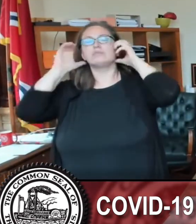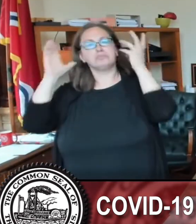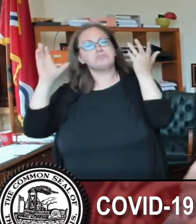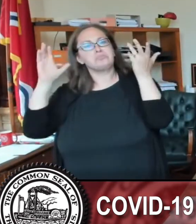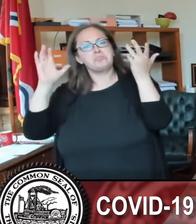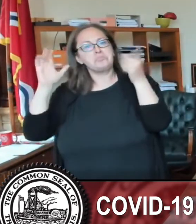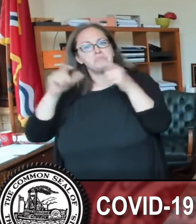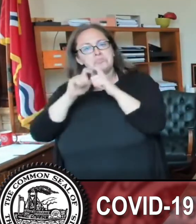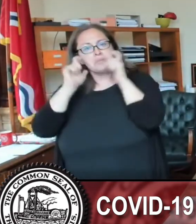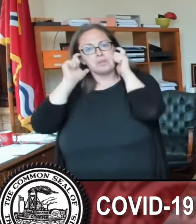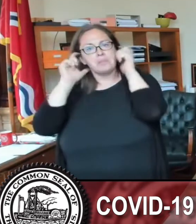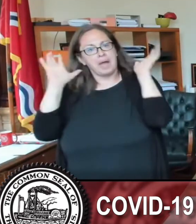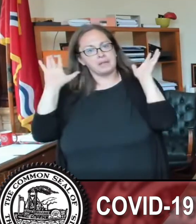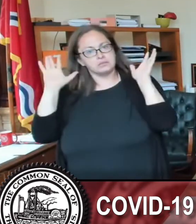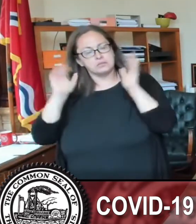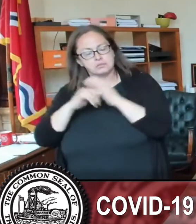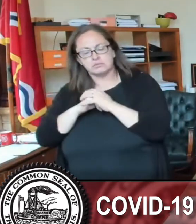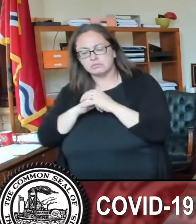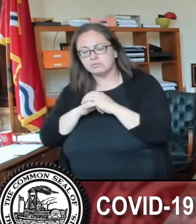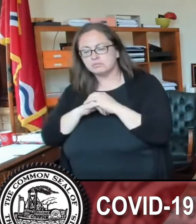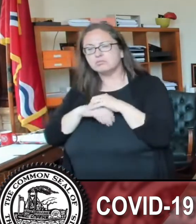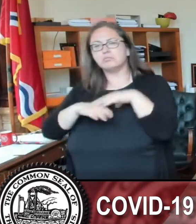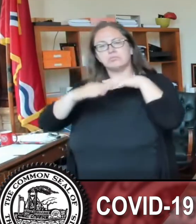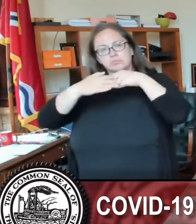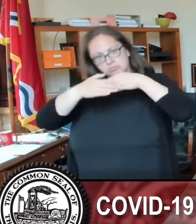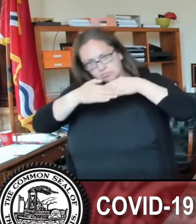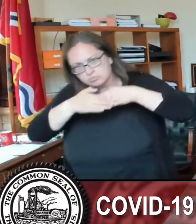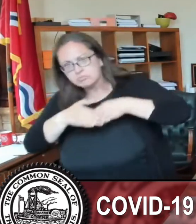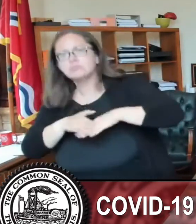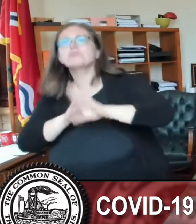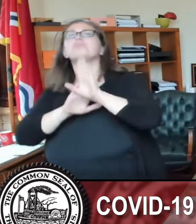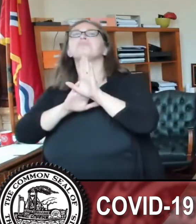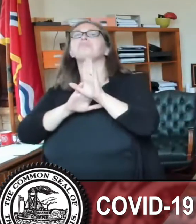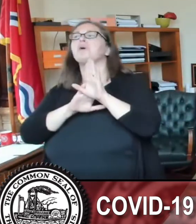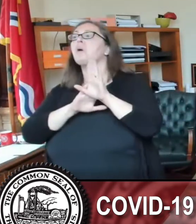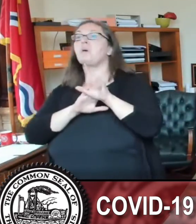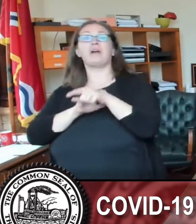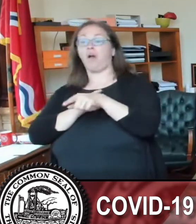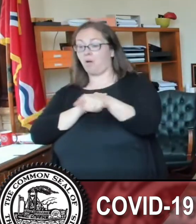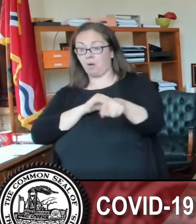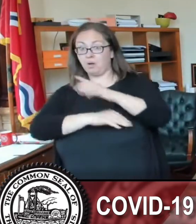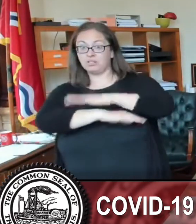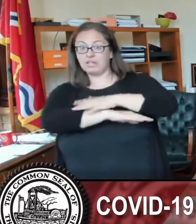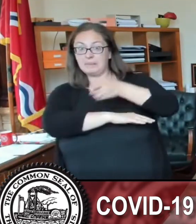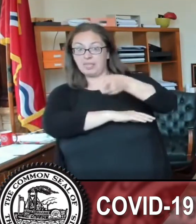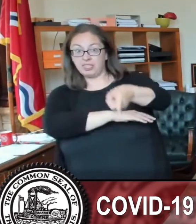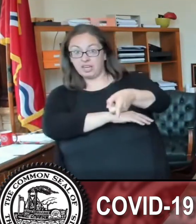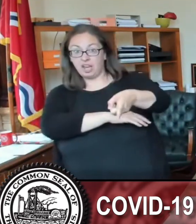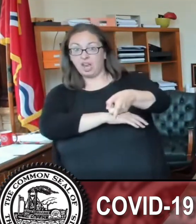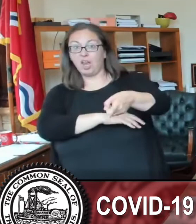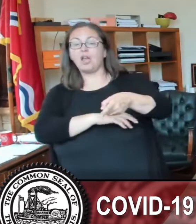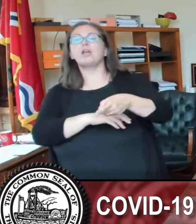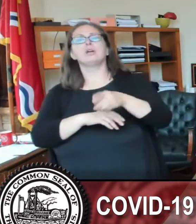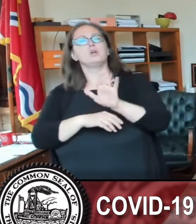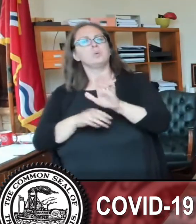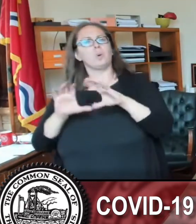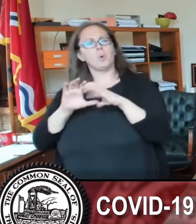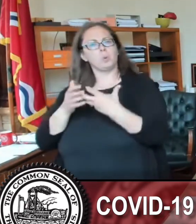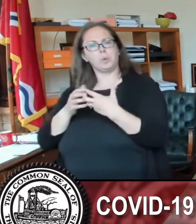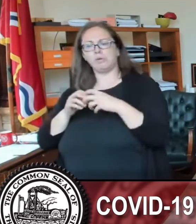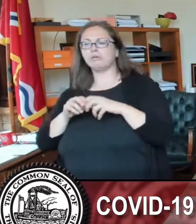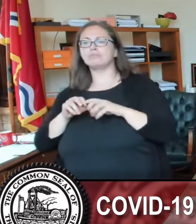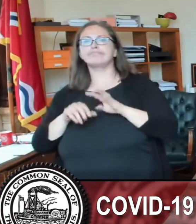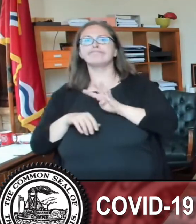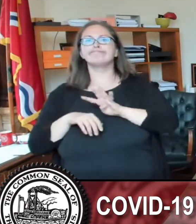you're wearing your mask, you get your table, you get seated at your table with your immediate group,